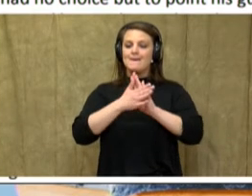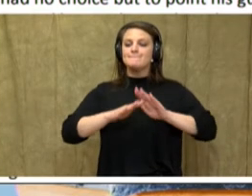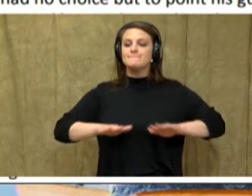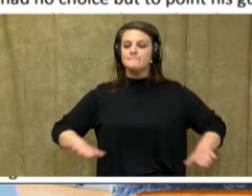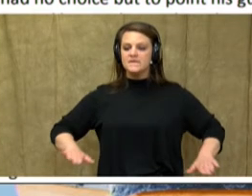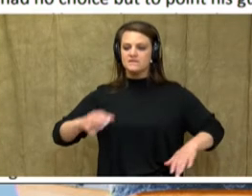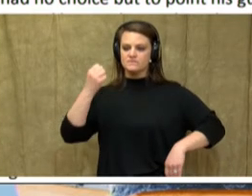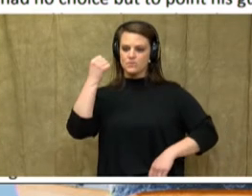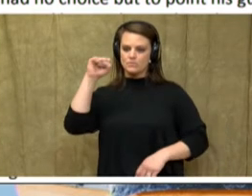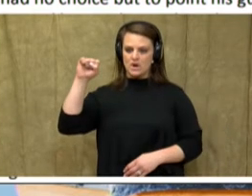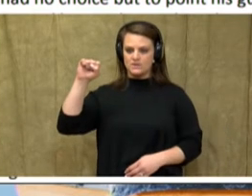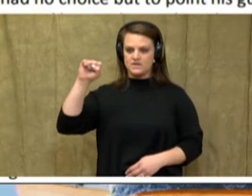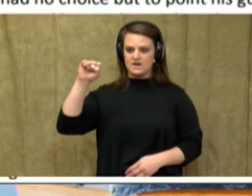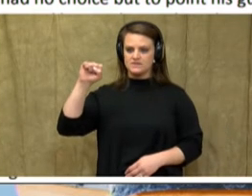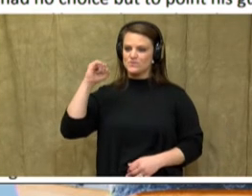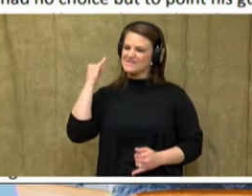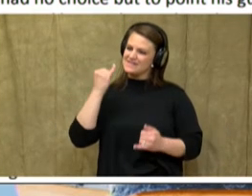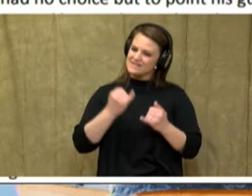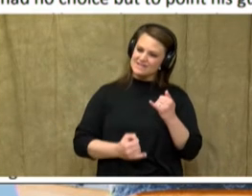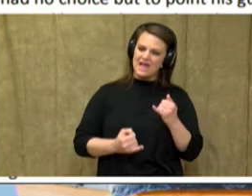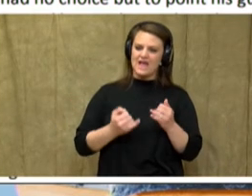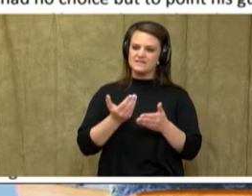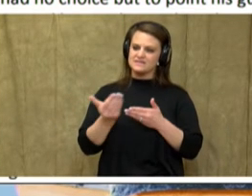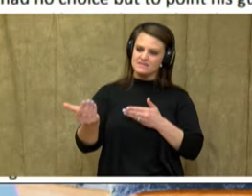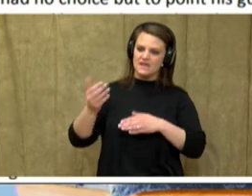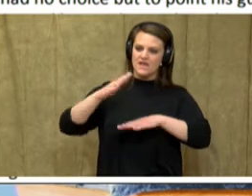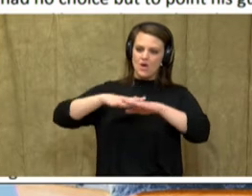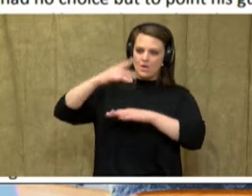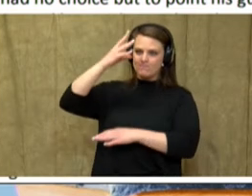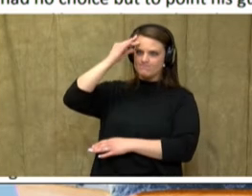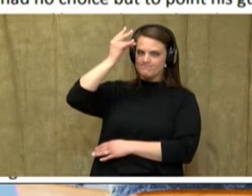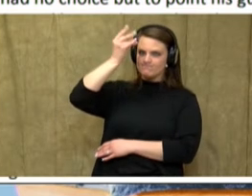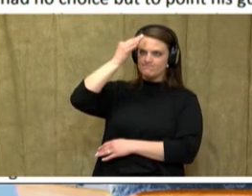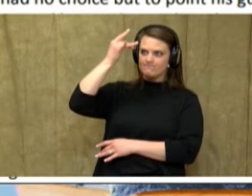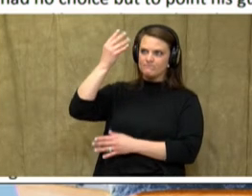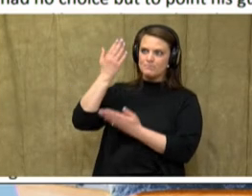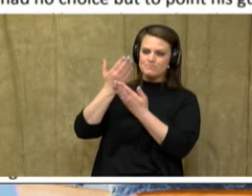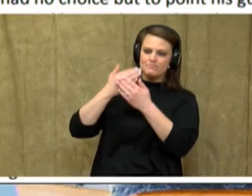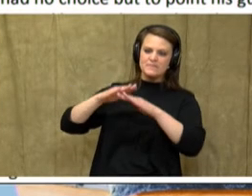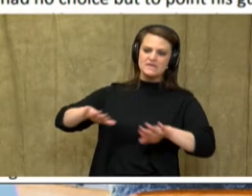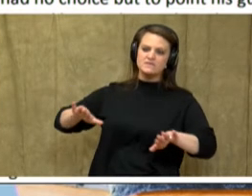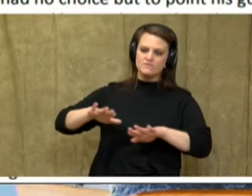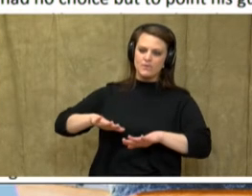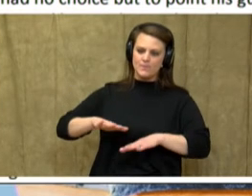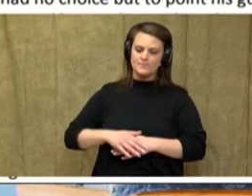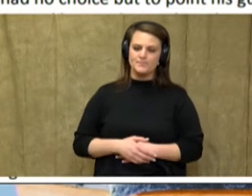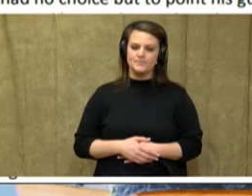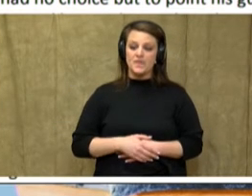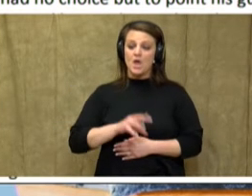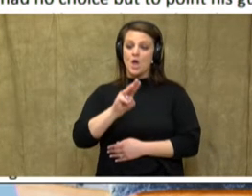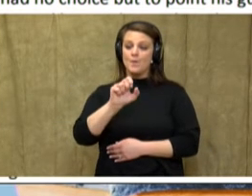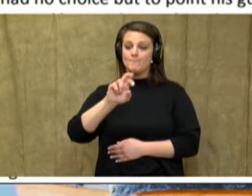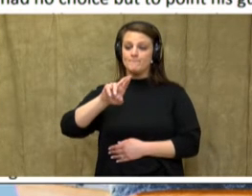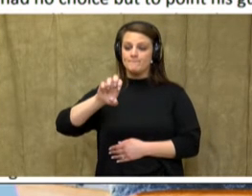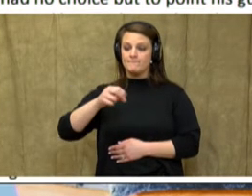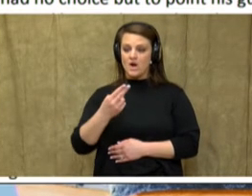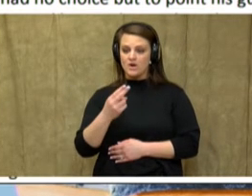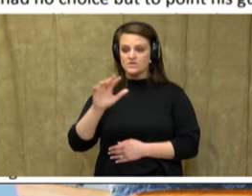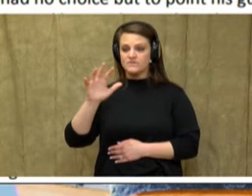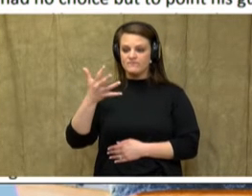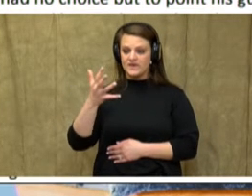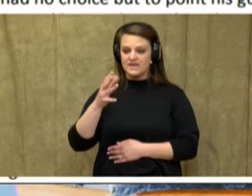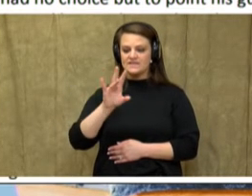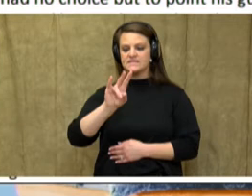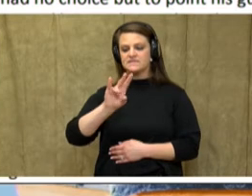a peaceful protest was the last thing on the minds of protesters. On March 5th, 1770,